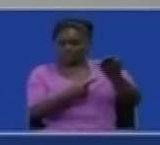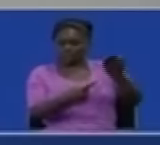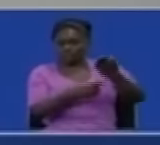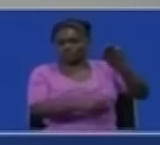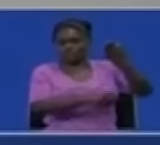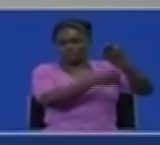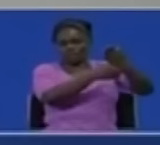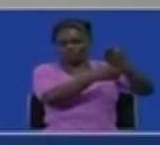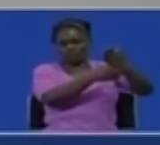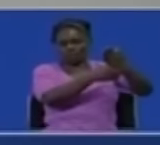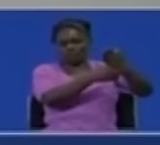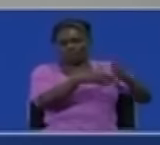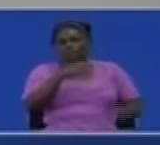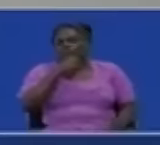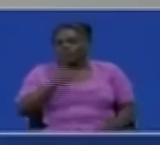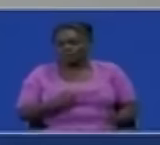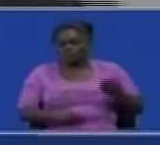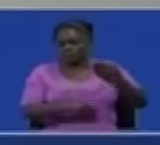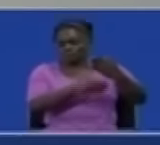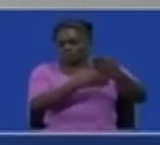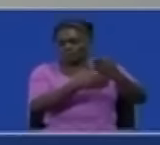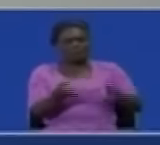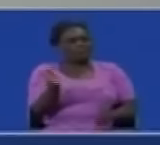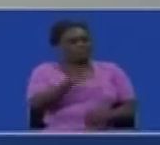because the manual backup brings us